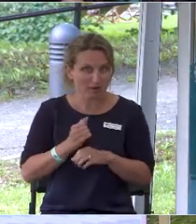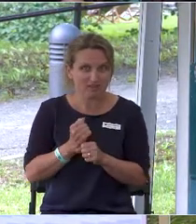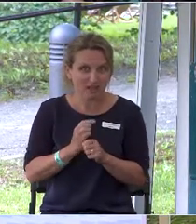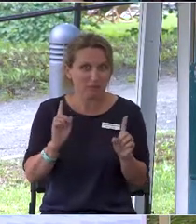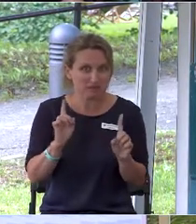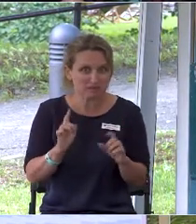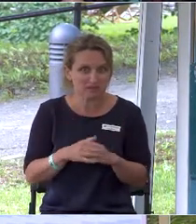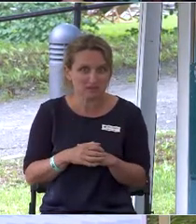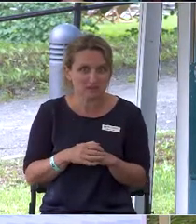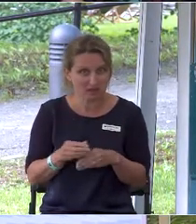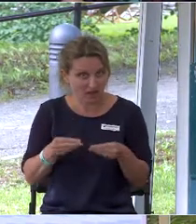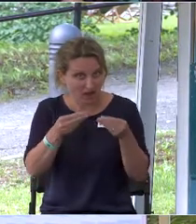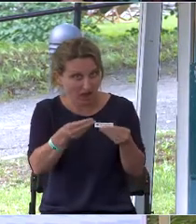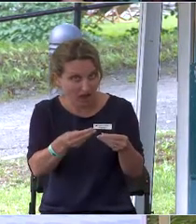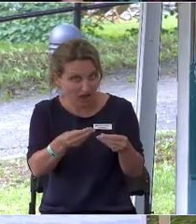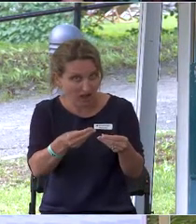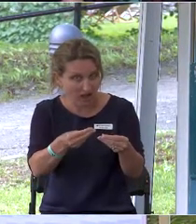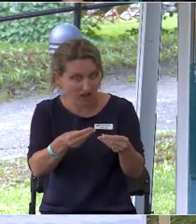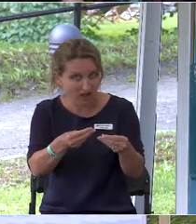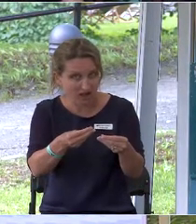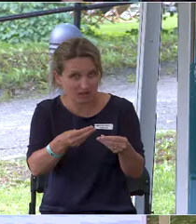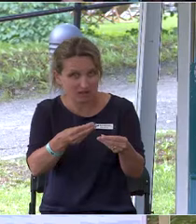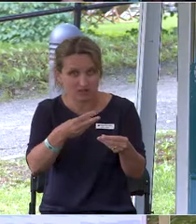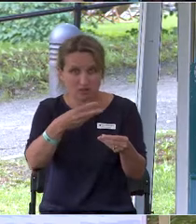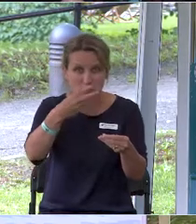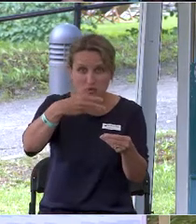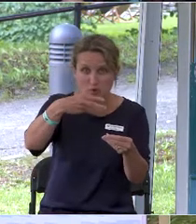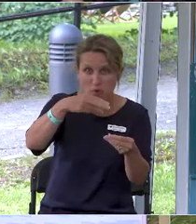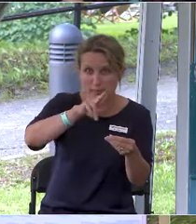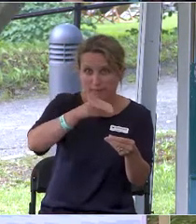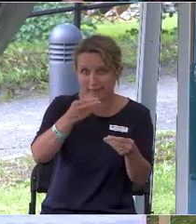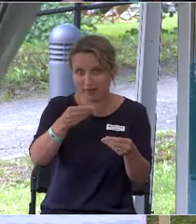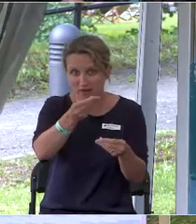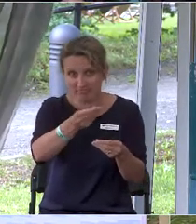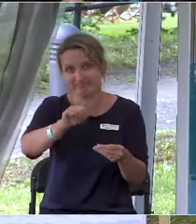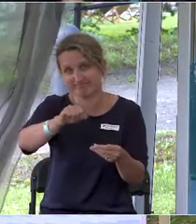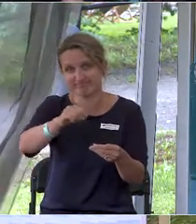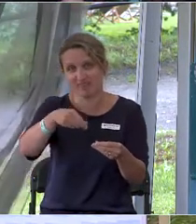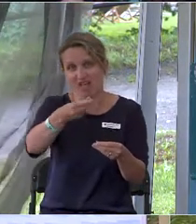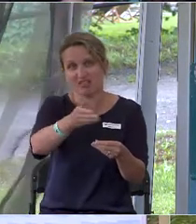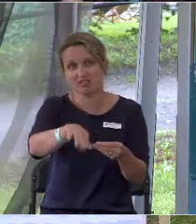she gave me a letter, something in your life? Yes, she did.